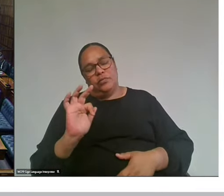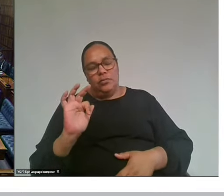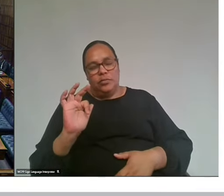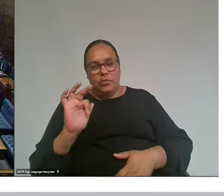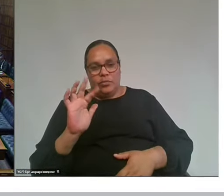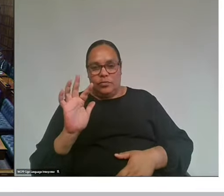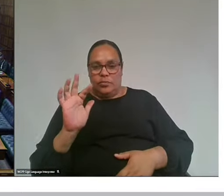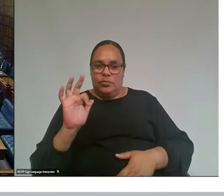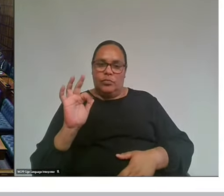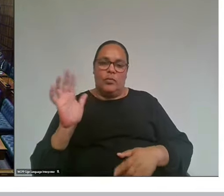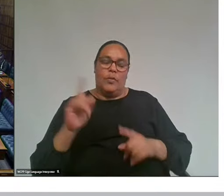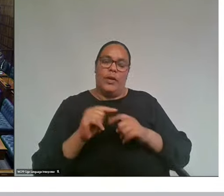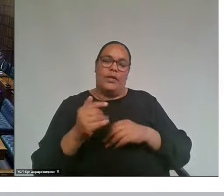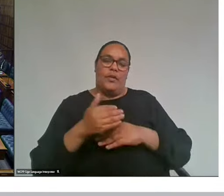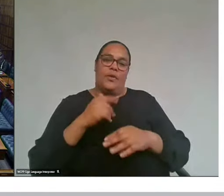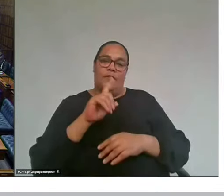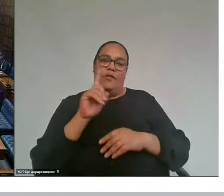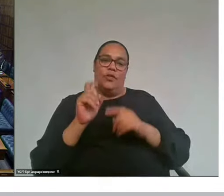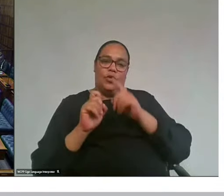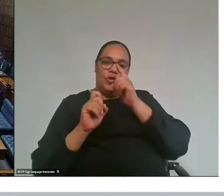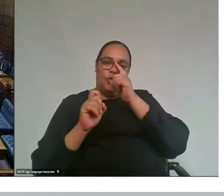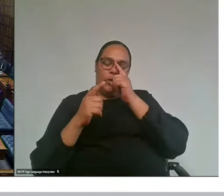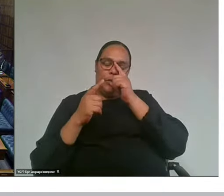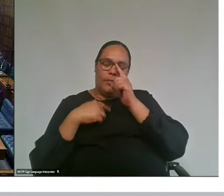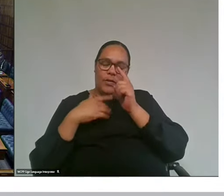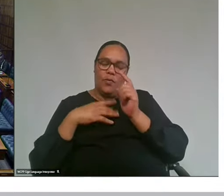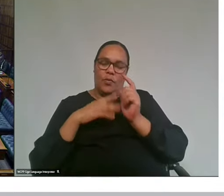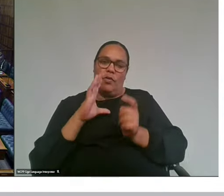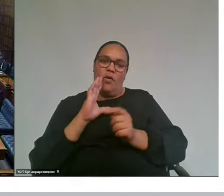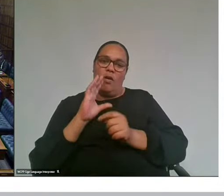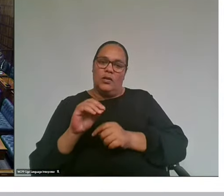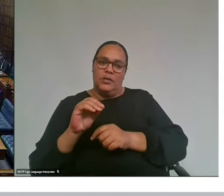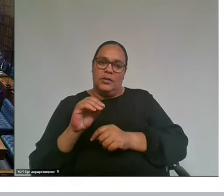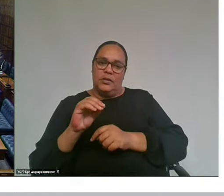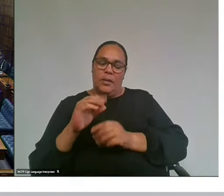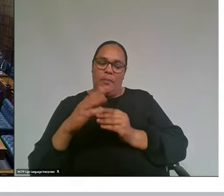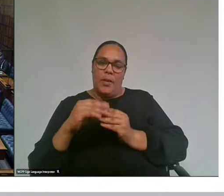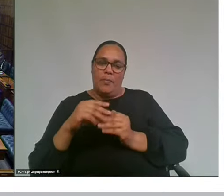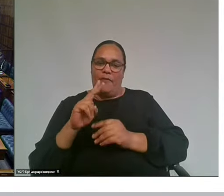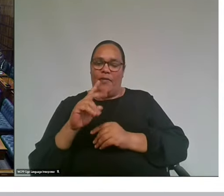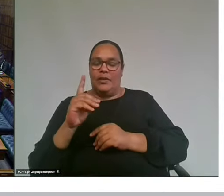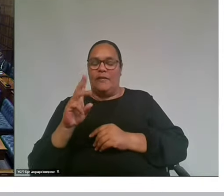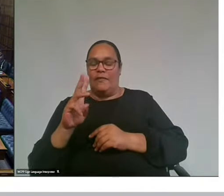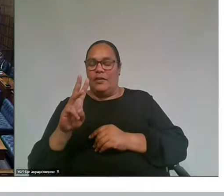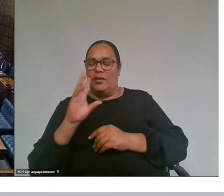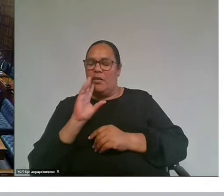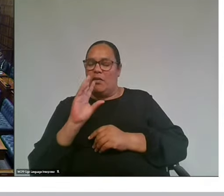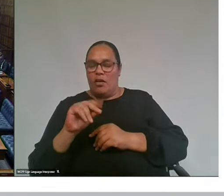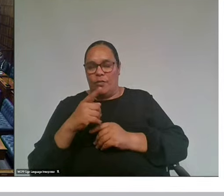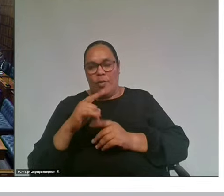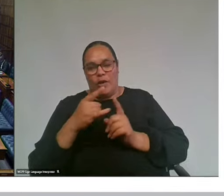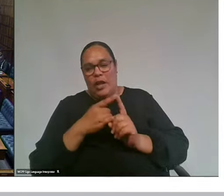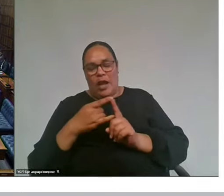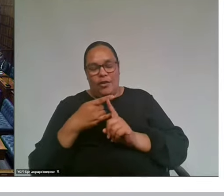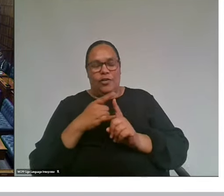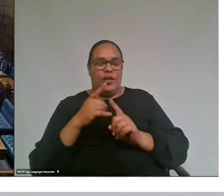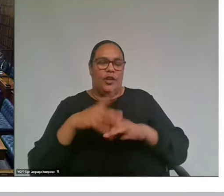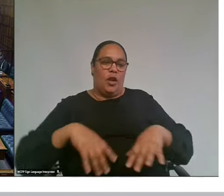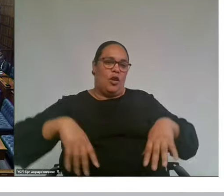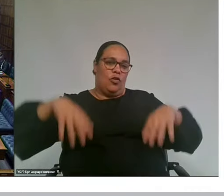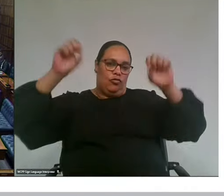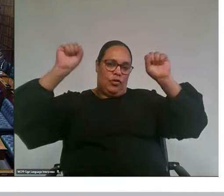the previous question on the that um uh um member F raised of hydrogen and load